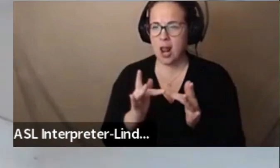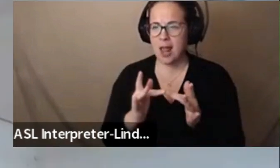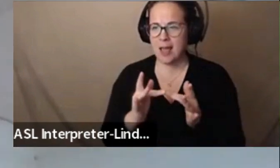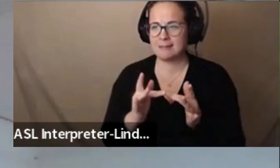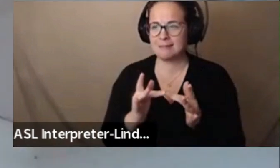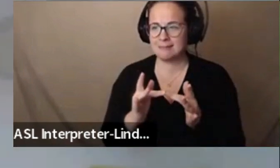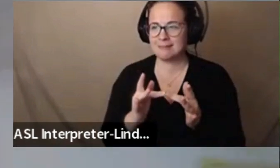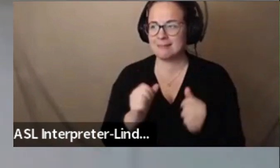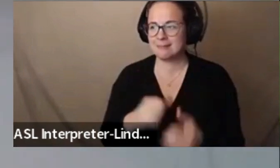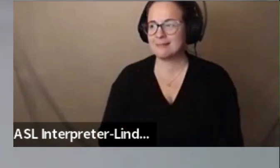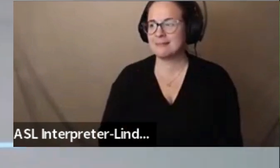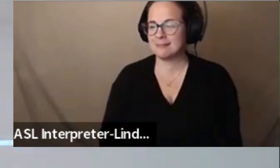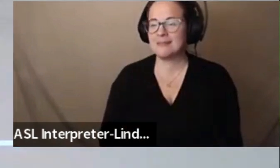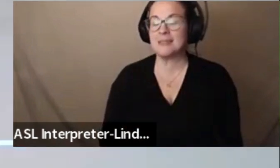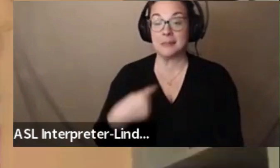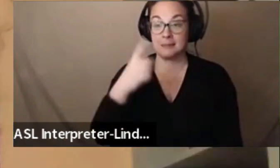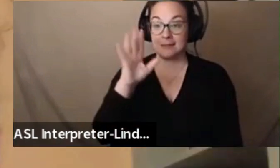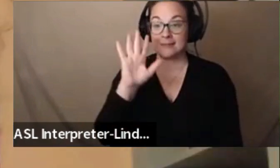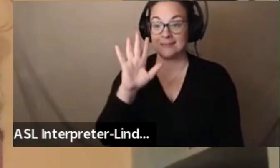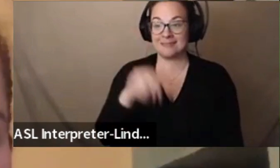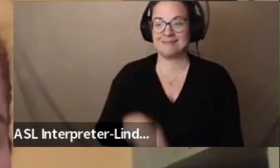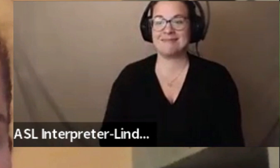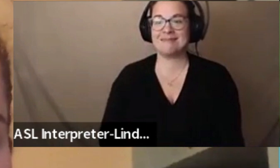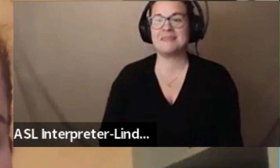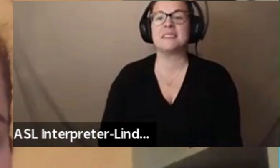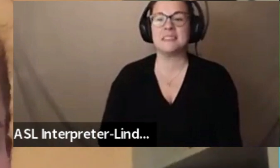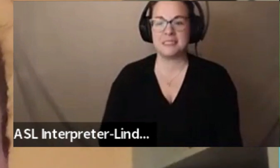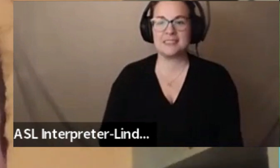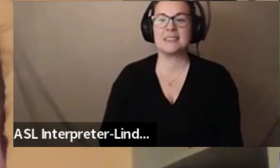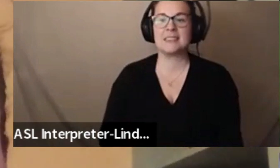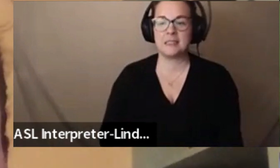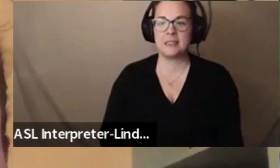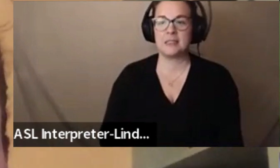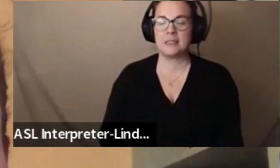was going to ask. Oh yes, is that me now?